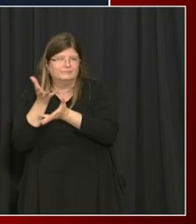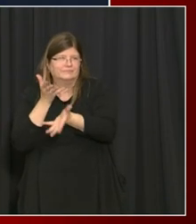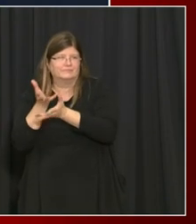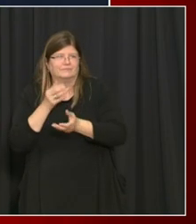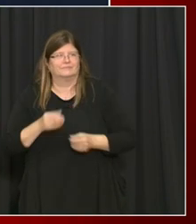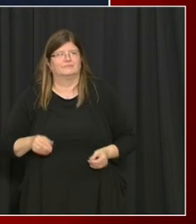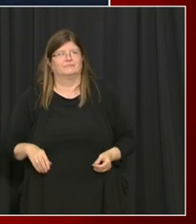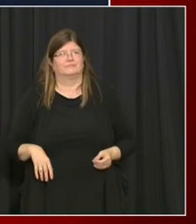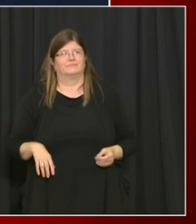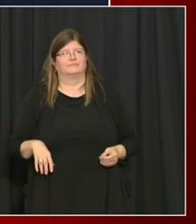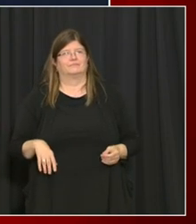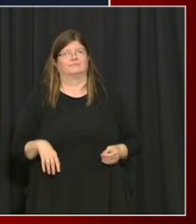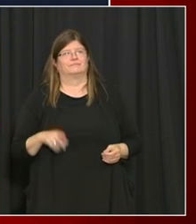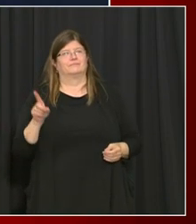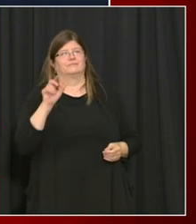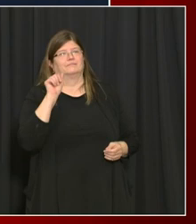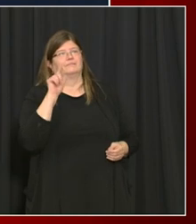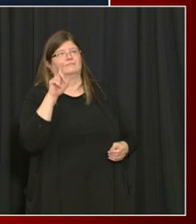Alex Coma.